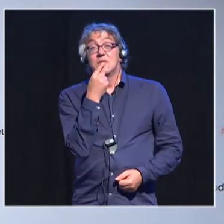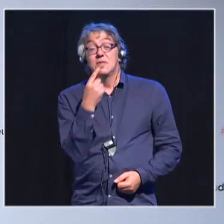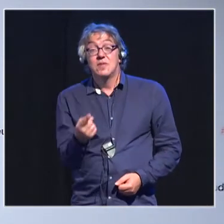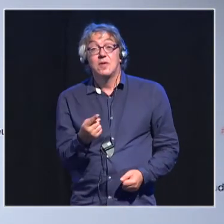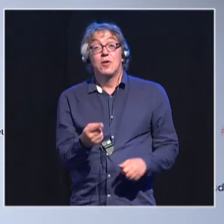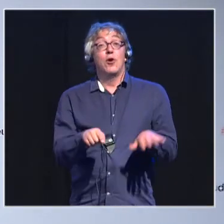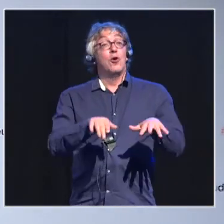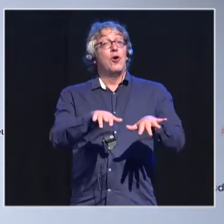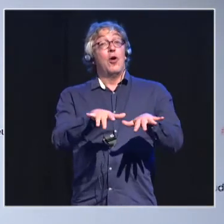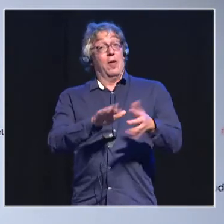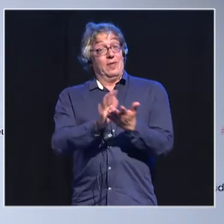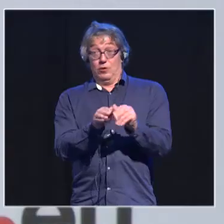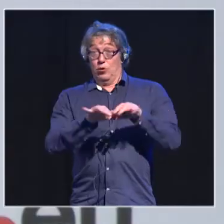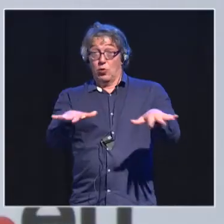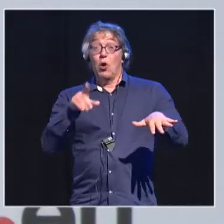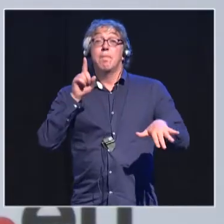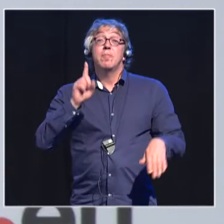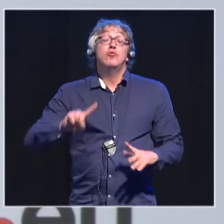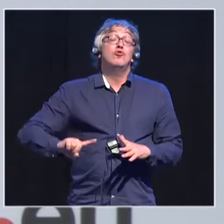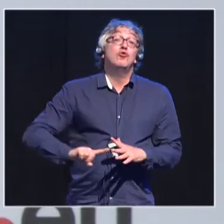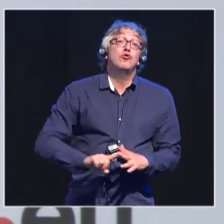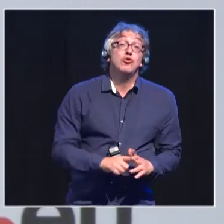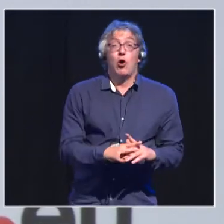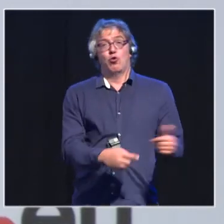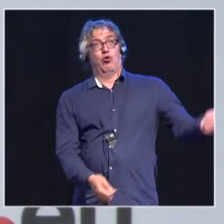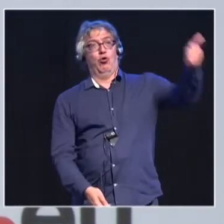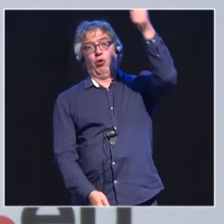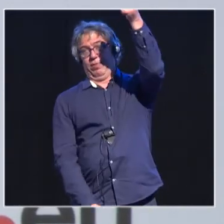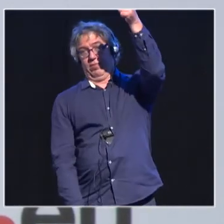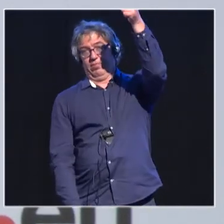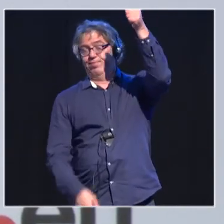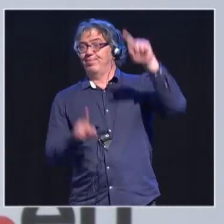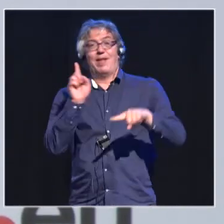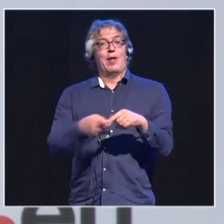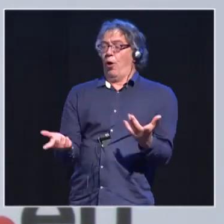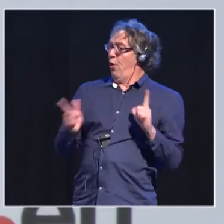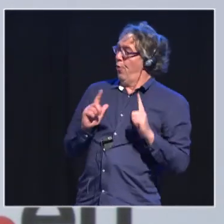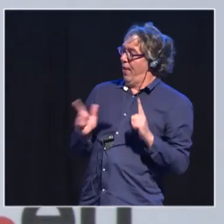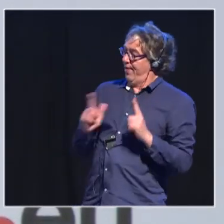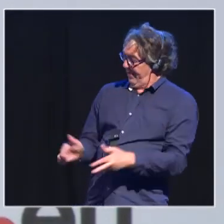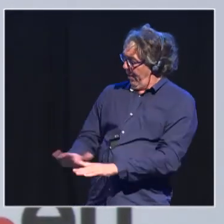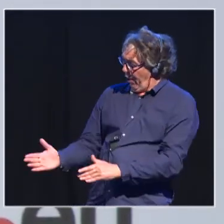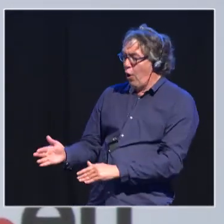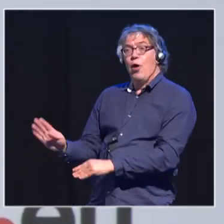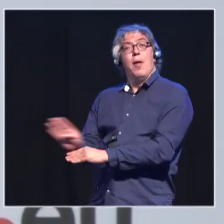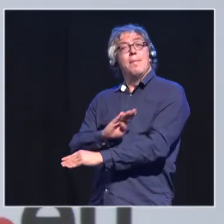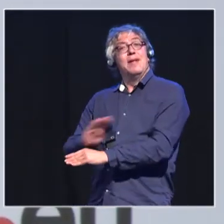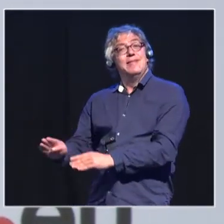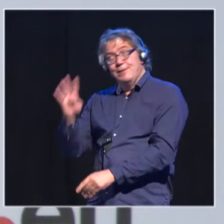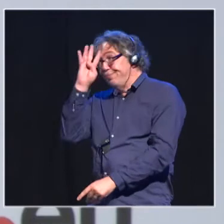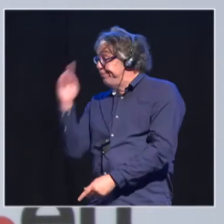digitization has to start with a top-down agenda. It cannot happen just bottom-up from the private sector. Otherwise, we'll be missing too many